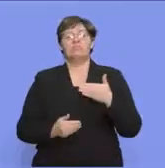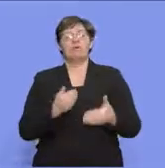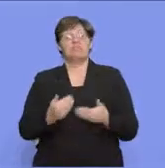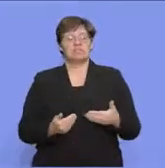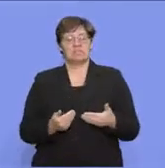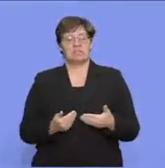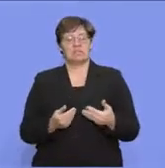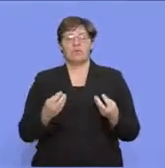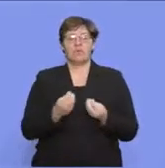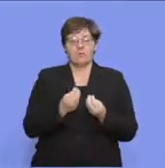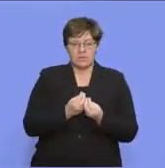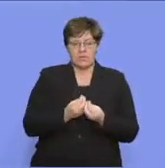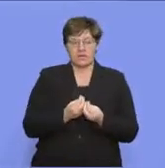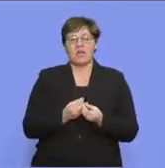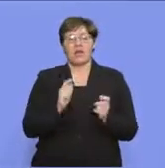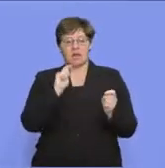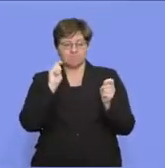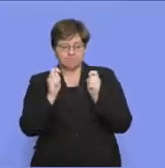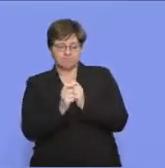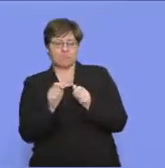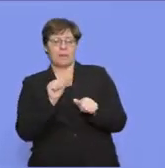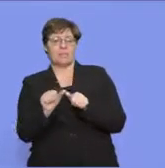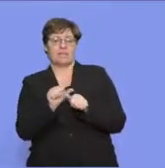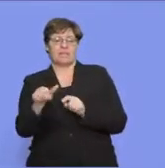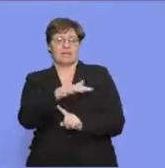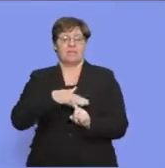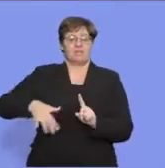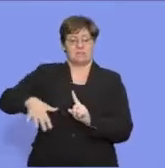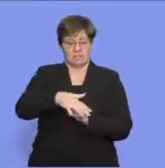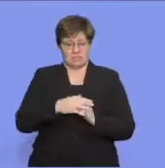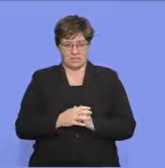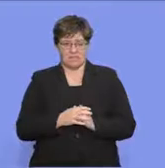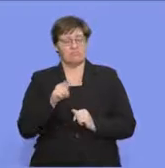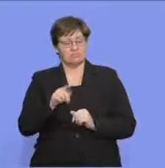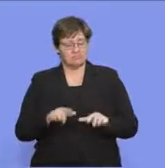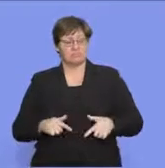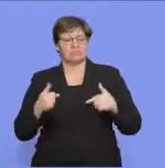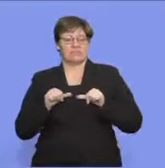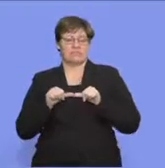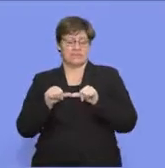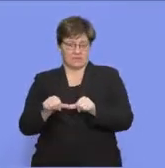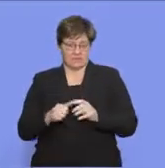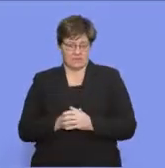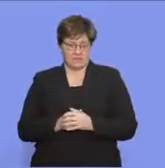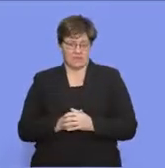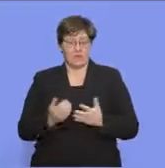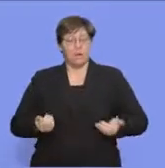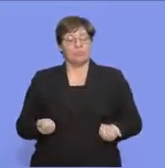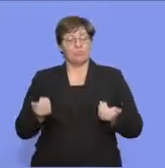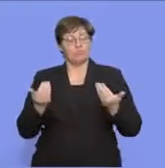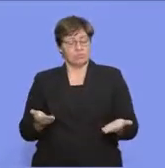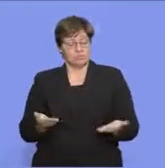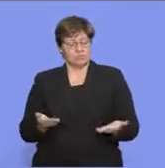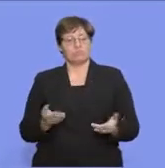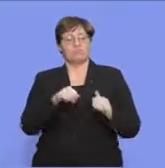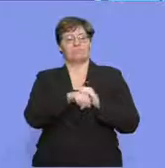whereby organisms better adapted to their environment tend to survive and then produce more offspring.